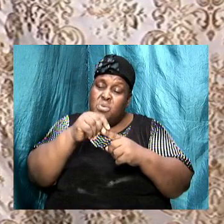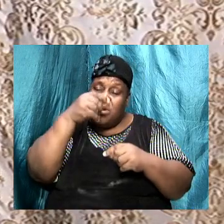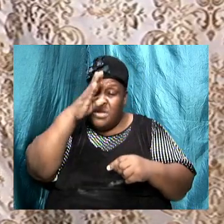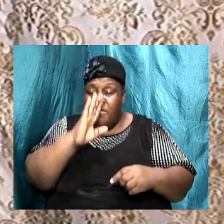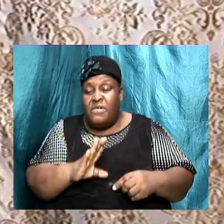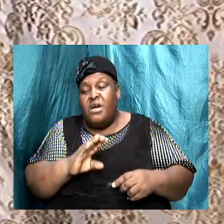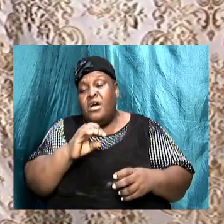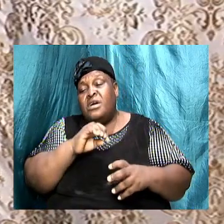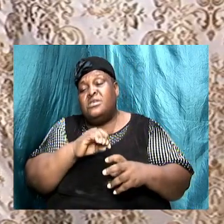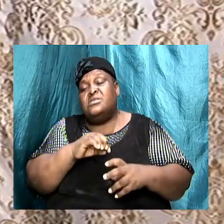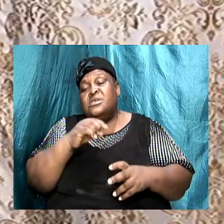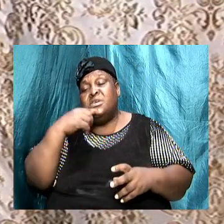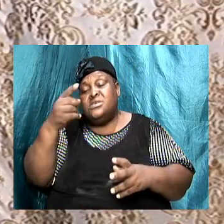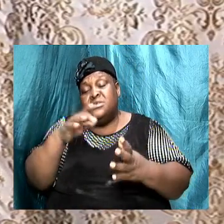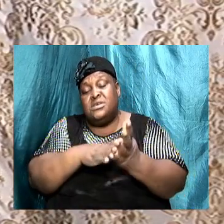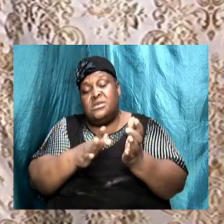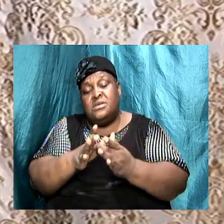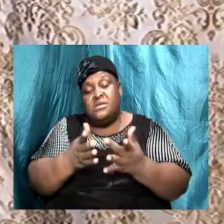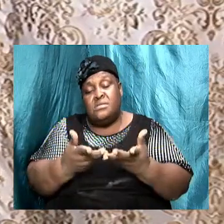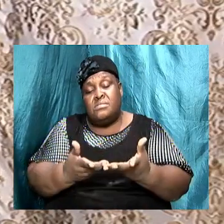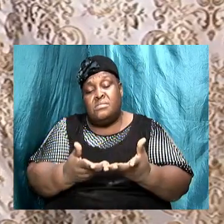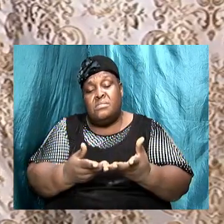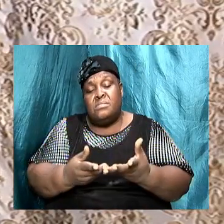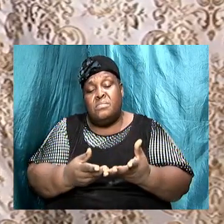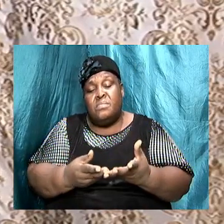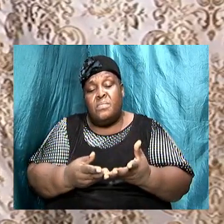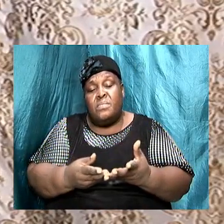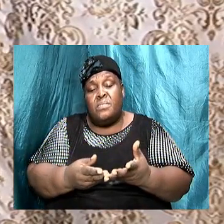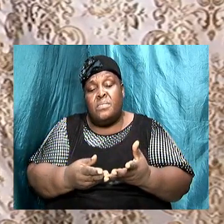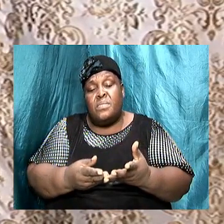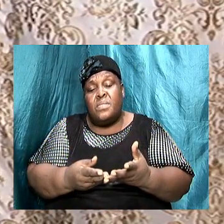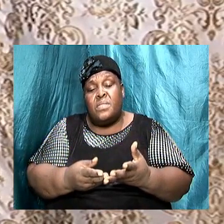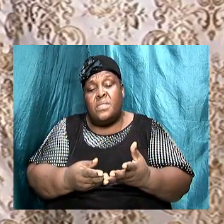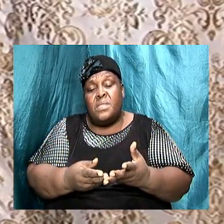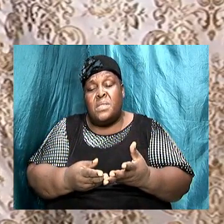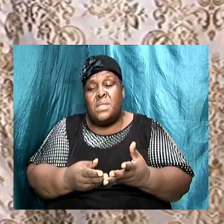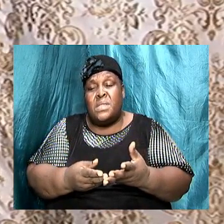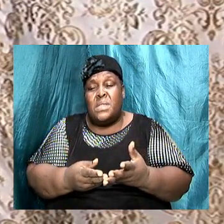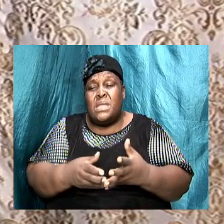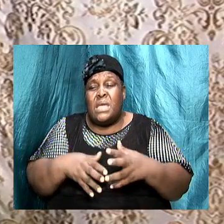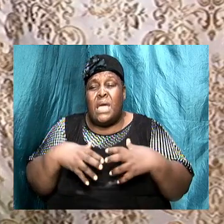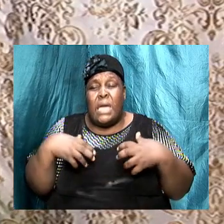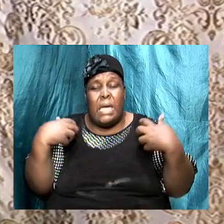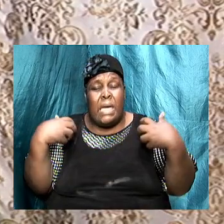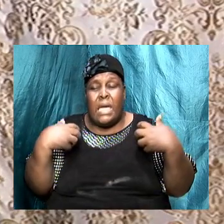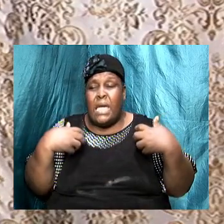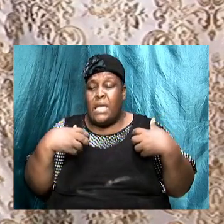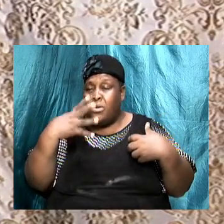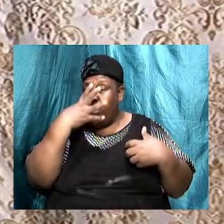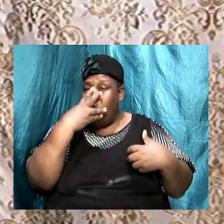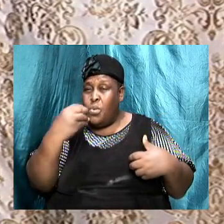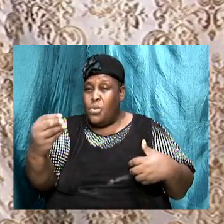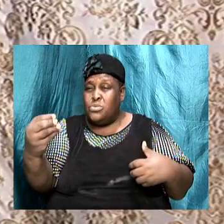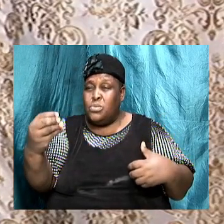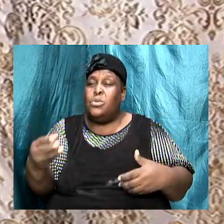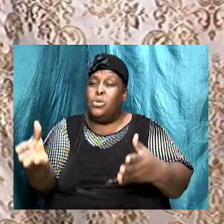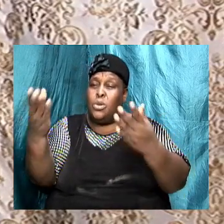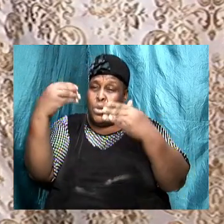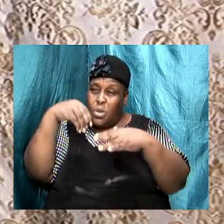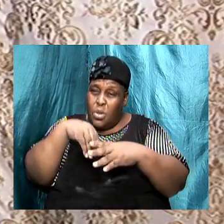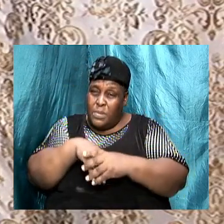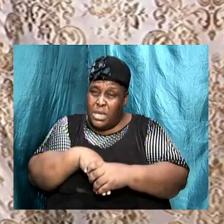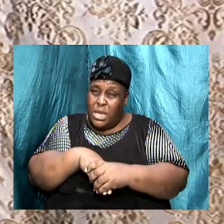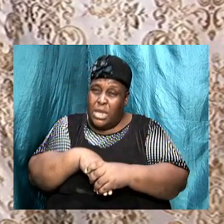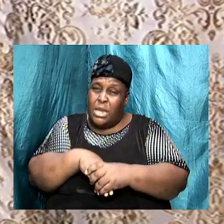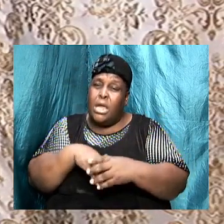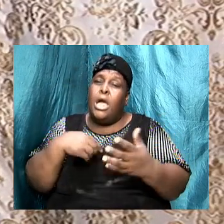Acts 20:29 that grievous wolves will enter in among you. Not